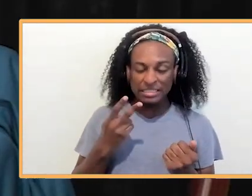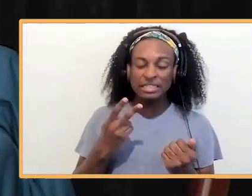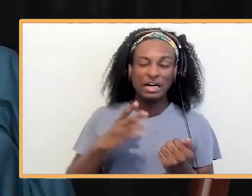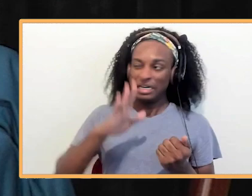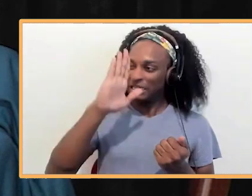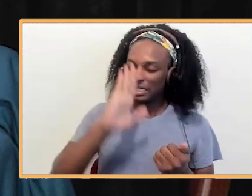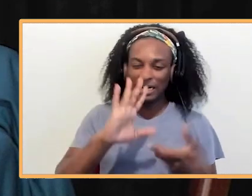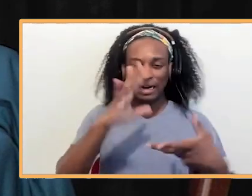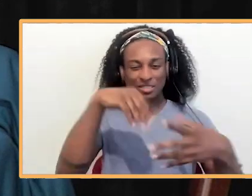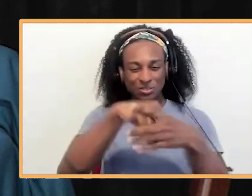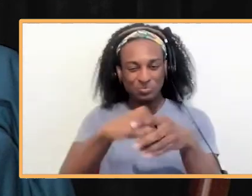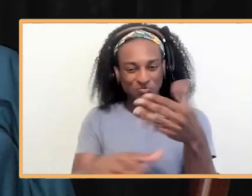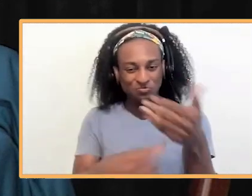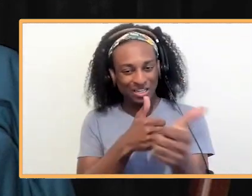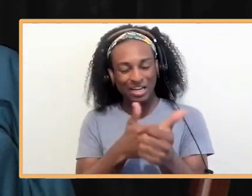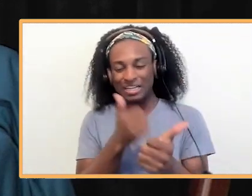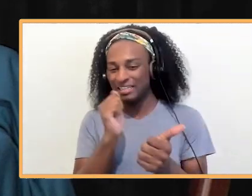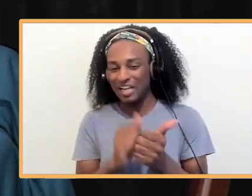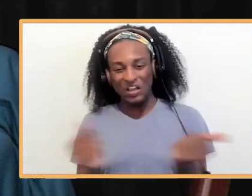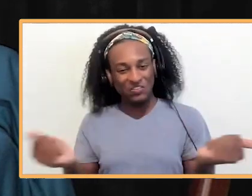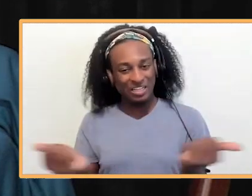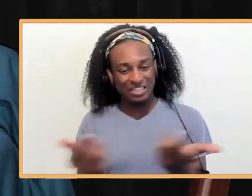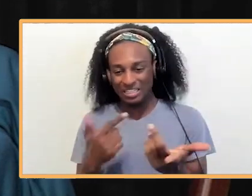know that,